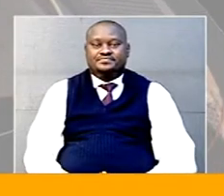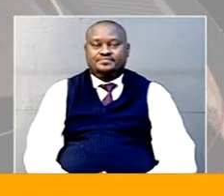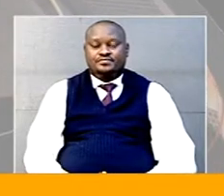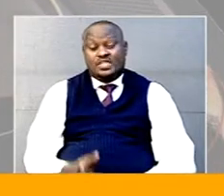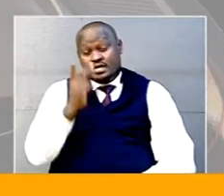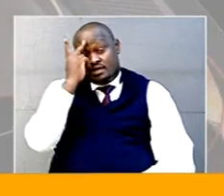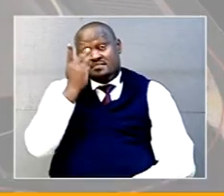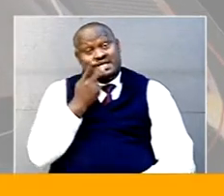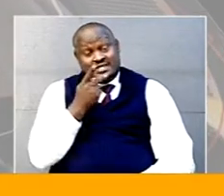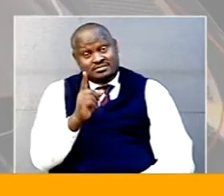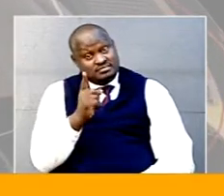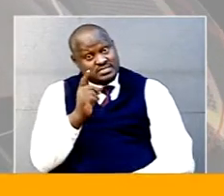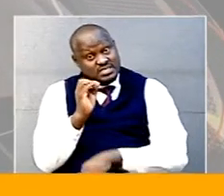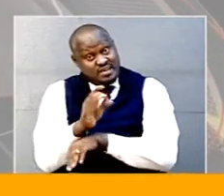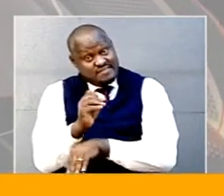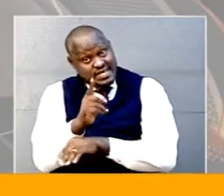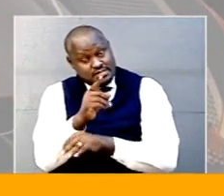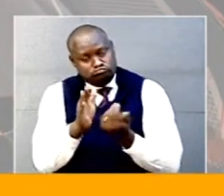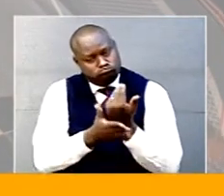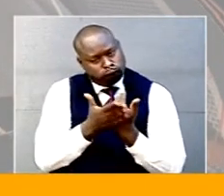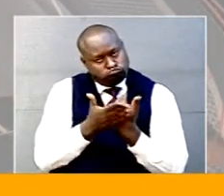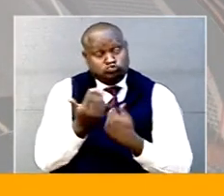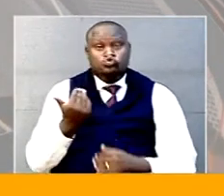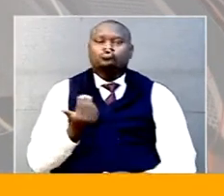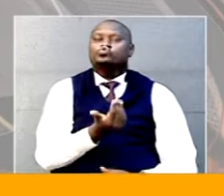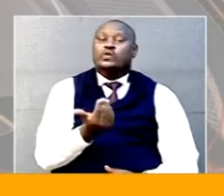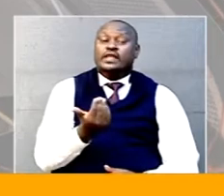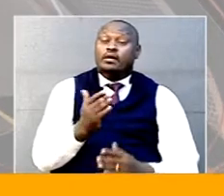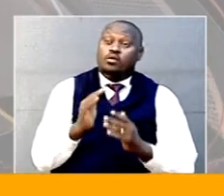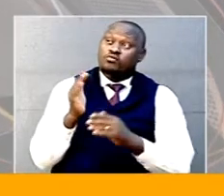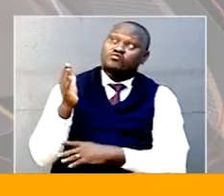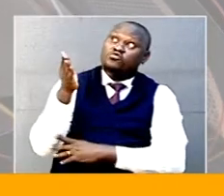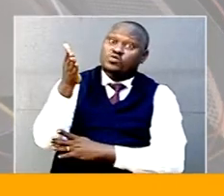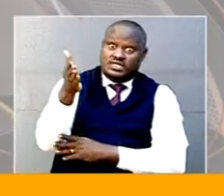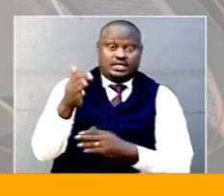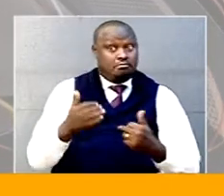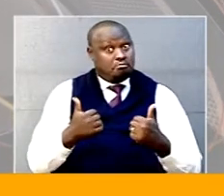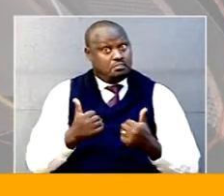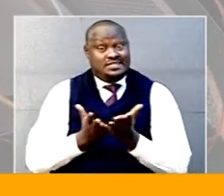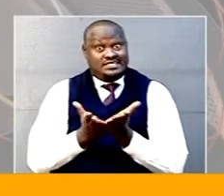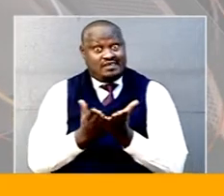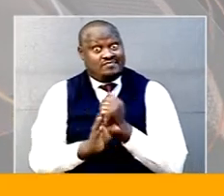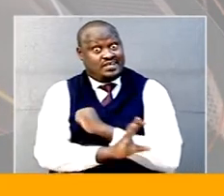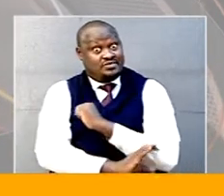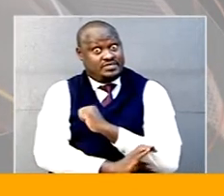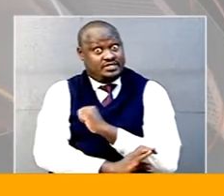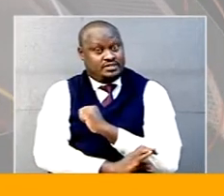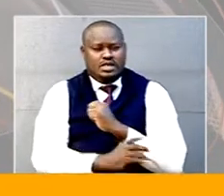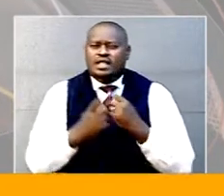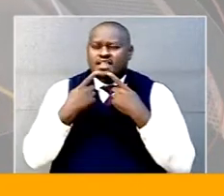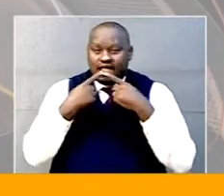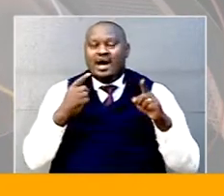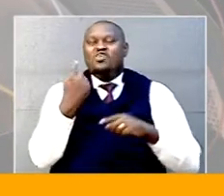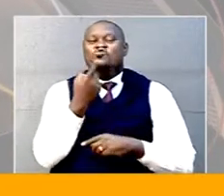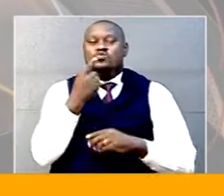Parents have been advised to nurture children in a manner that will help them become useful citizens. This was emphasized by the